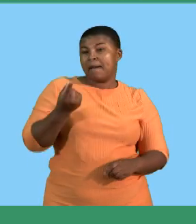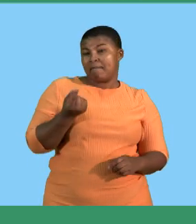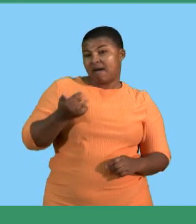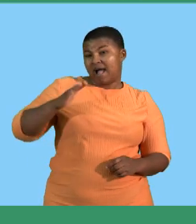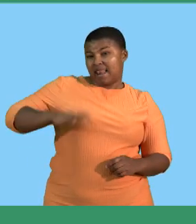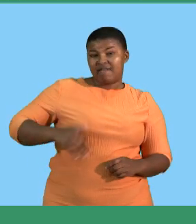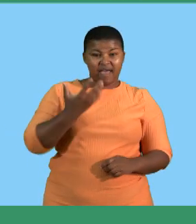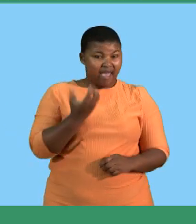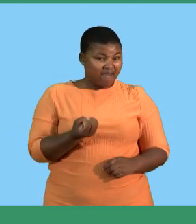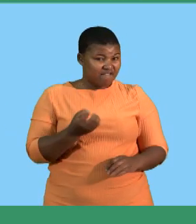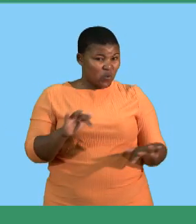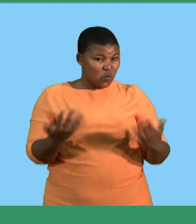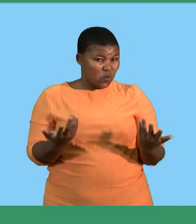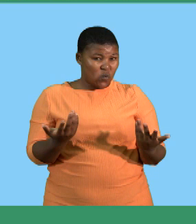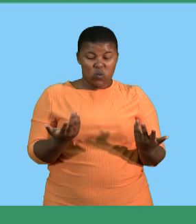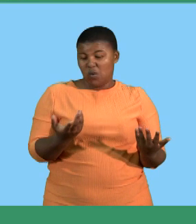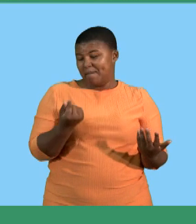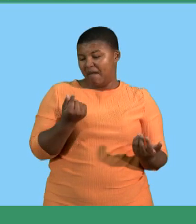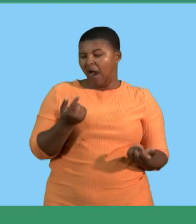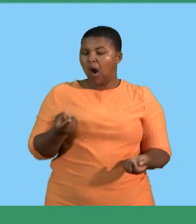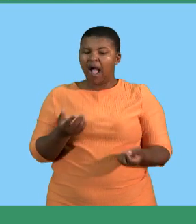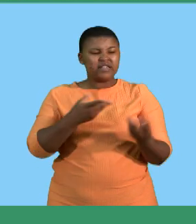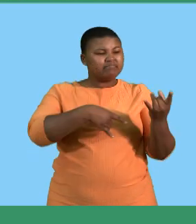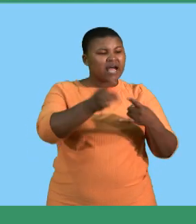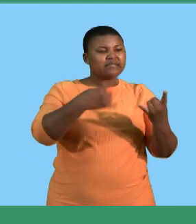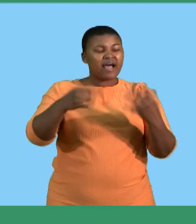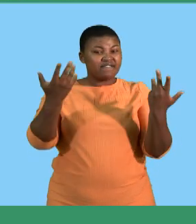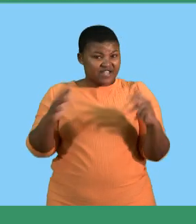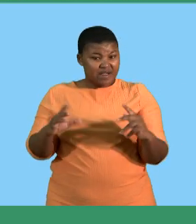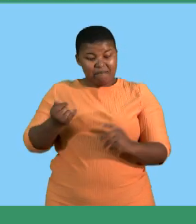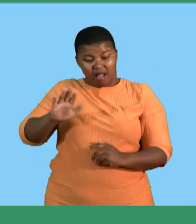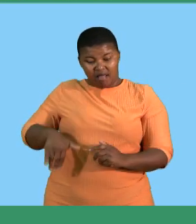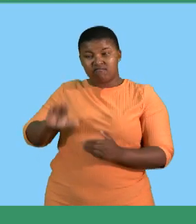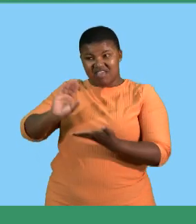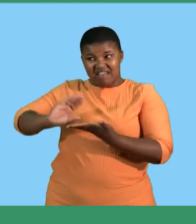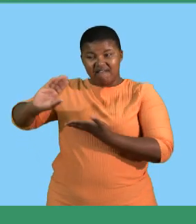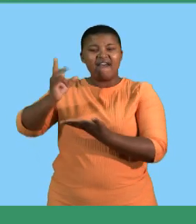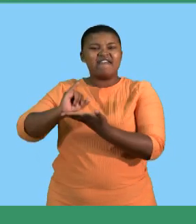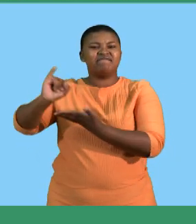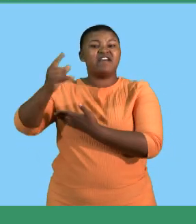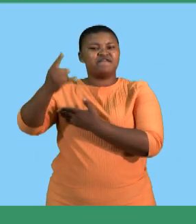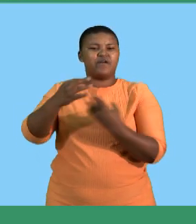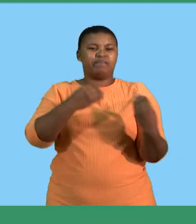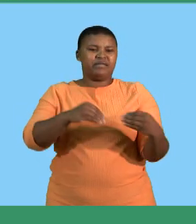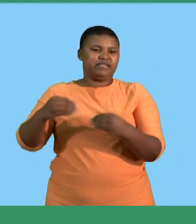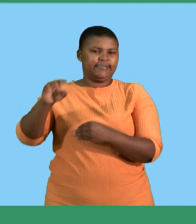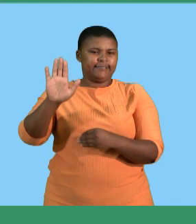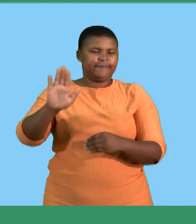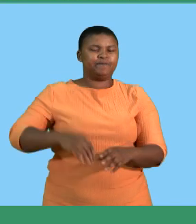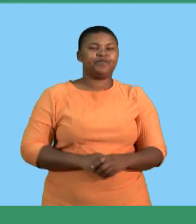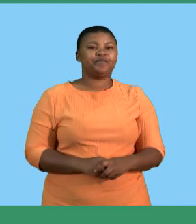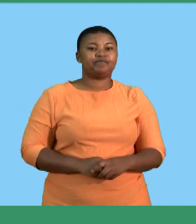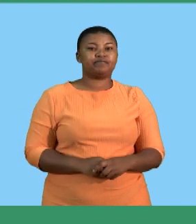money or surplus funds, they will then invest this money for the business. So that